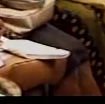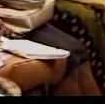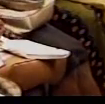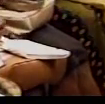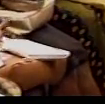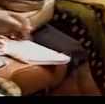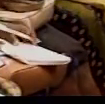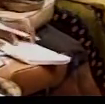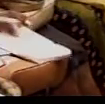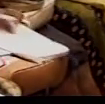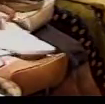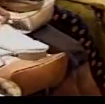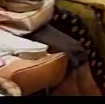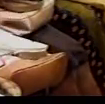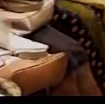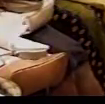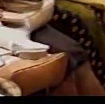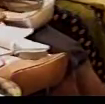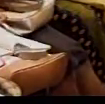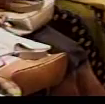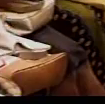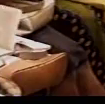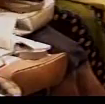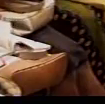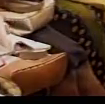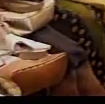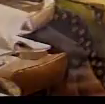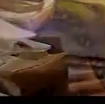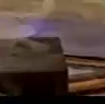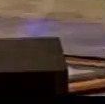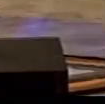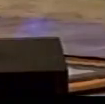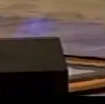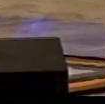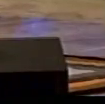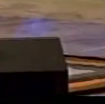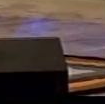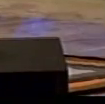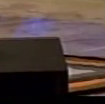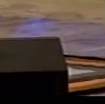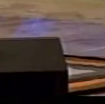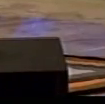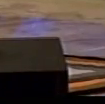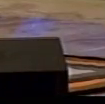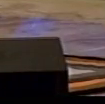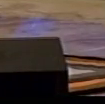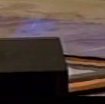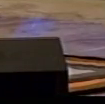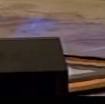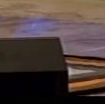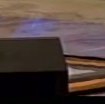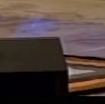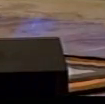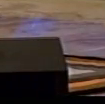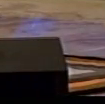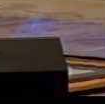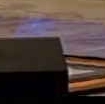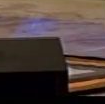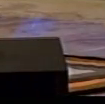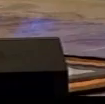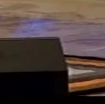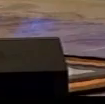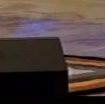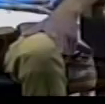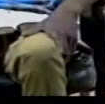regarded man. And there was a widow in that city. And she came unto